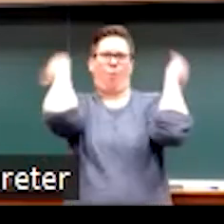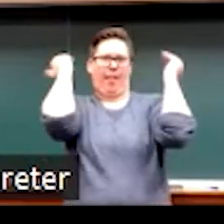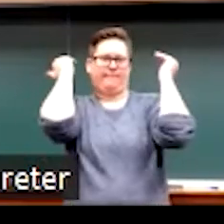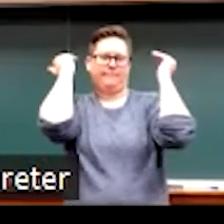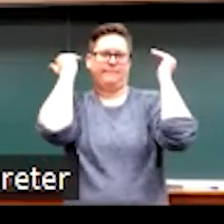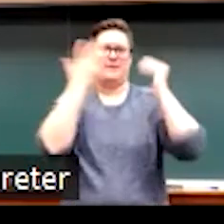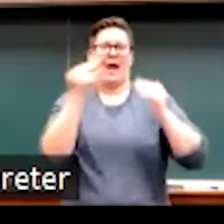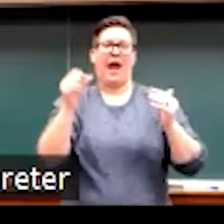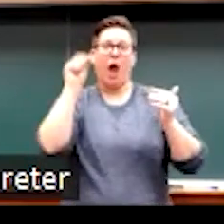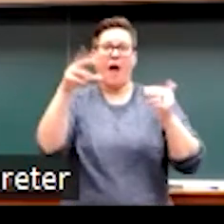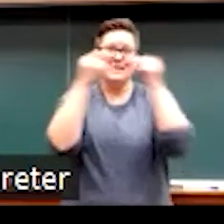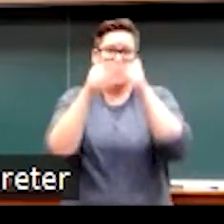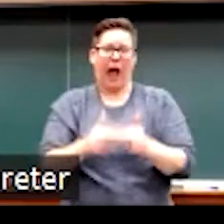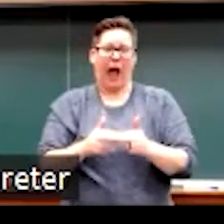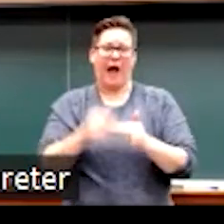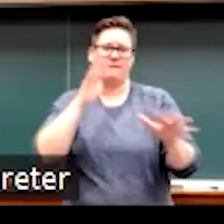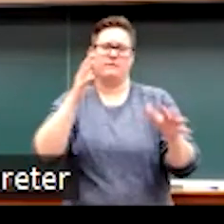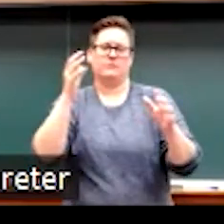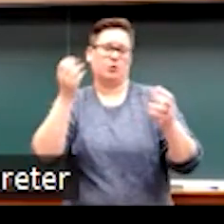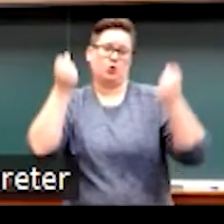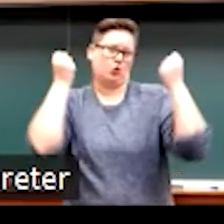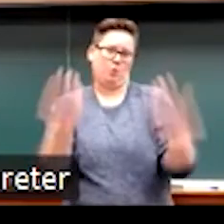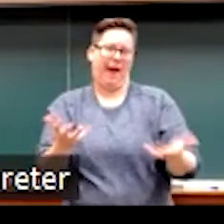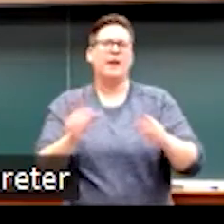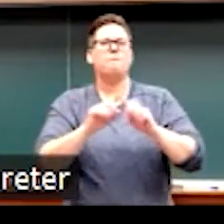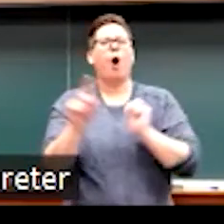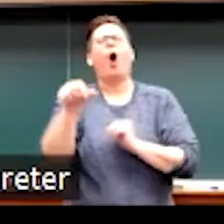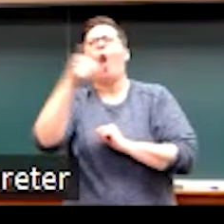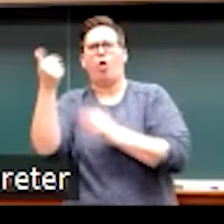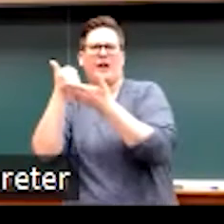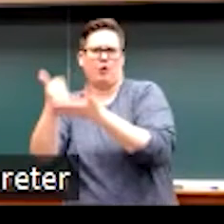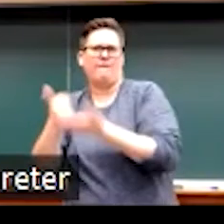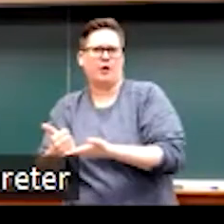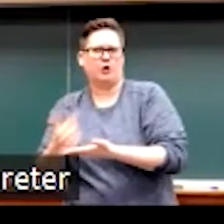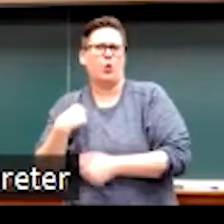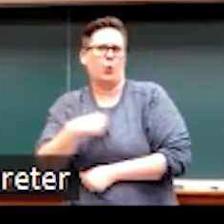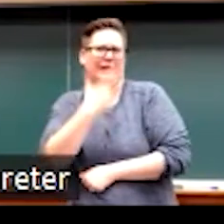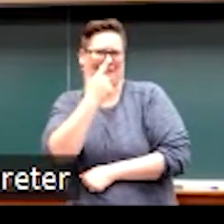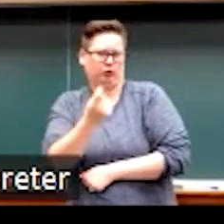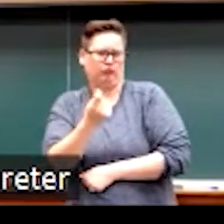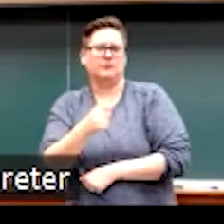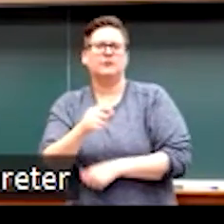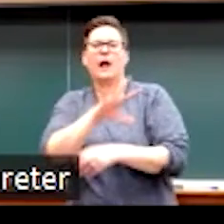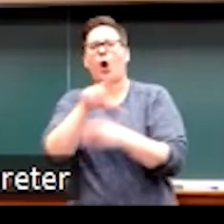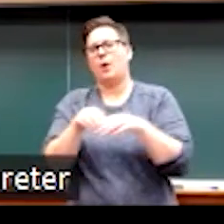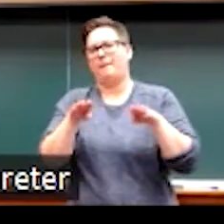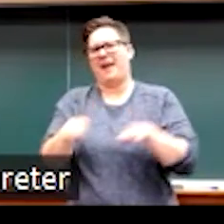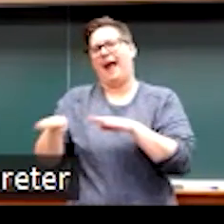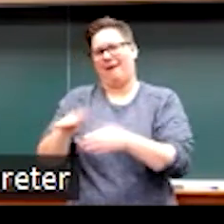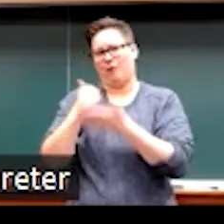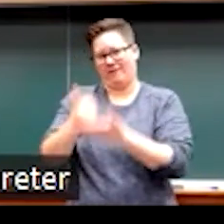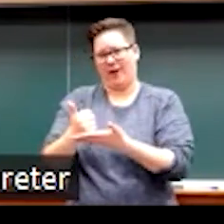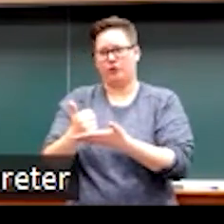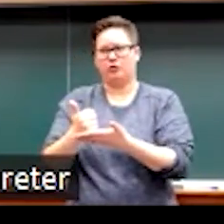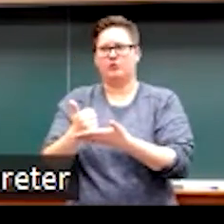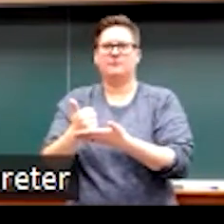of slides can become too many too quick. But there are other interventions that we're interested in working on, including behavioral ones that involve